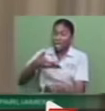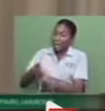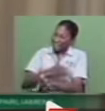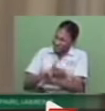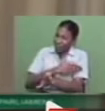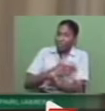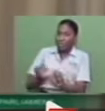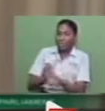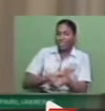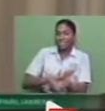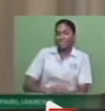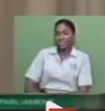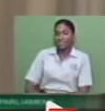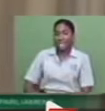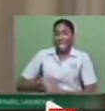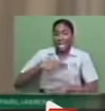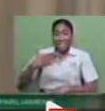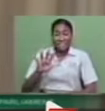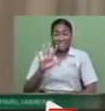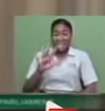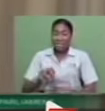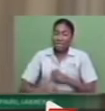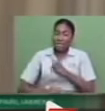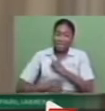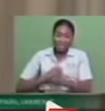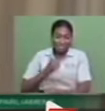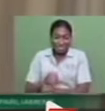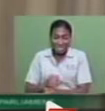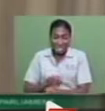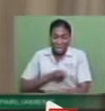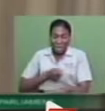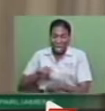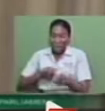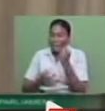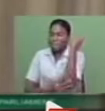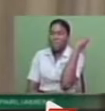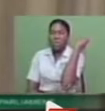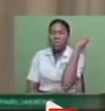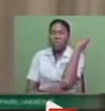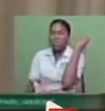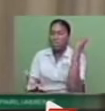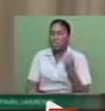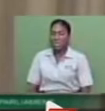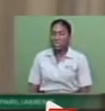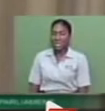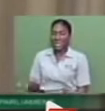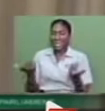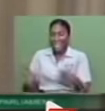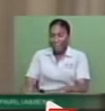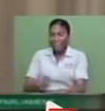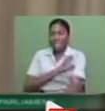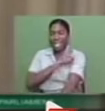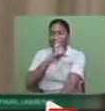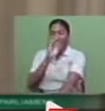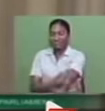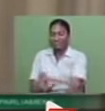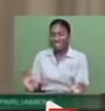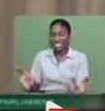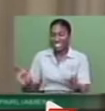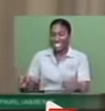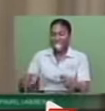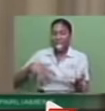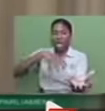COVID. After 5 years of mismanagement and incompetence, the energy sector is now facing a full-blown